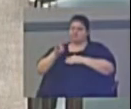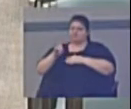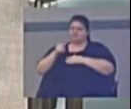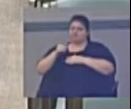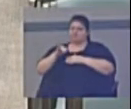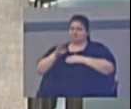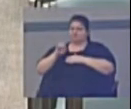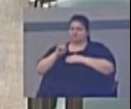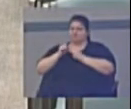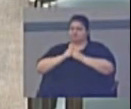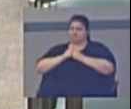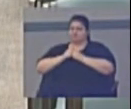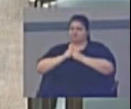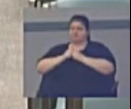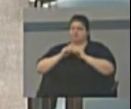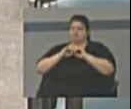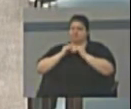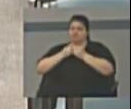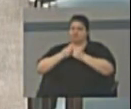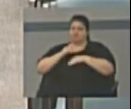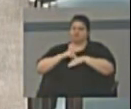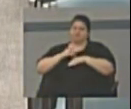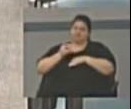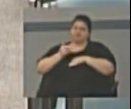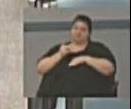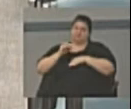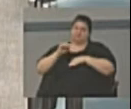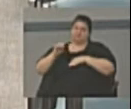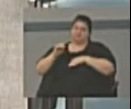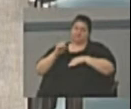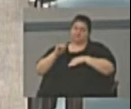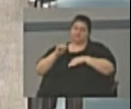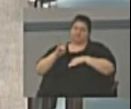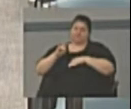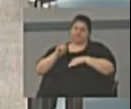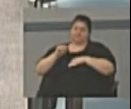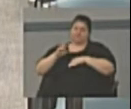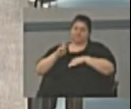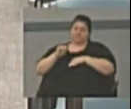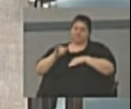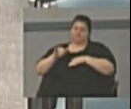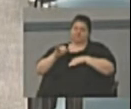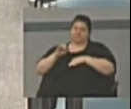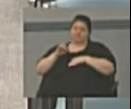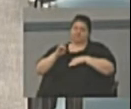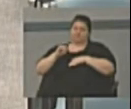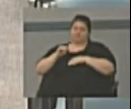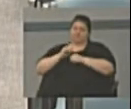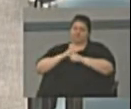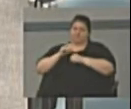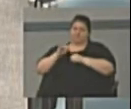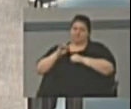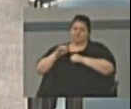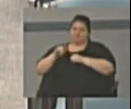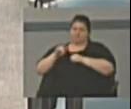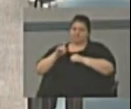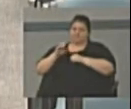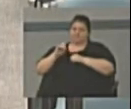with offices at 1300 Caraway Court in Largo. And I'm here this